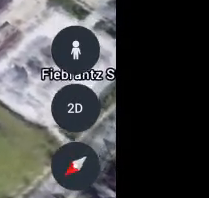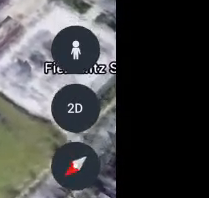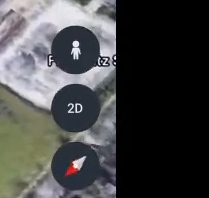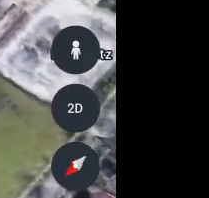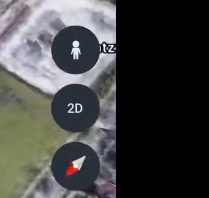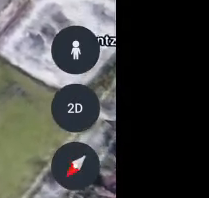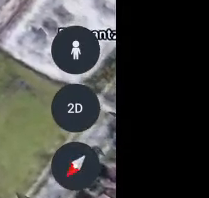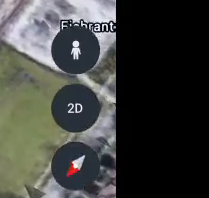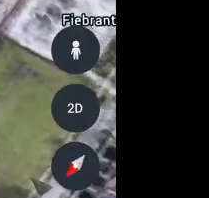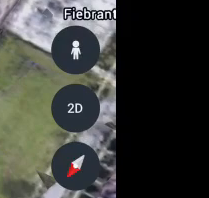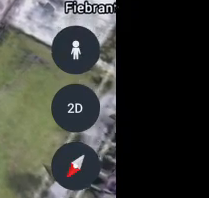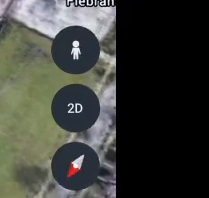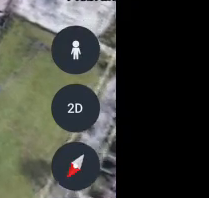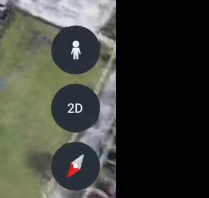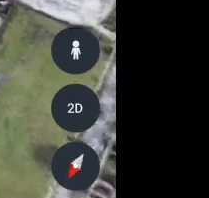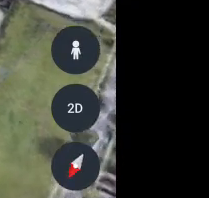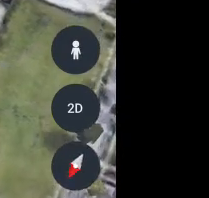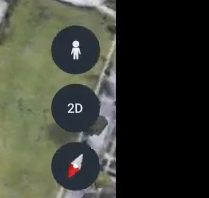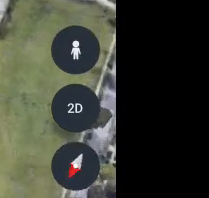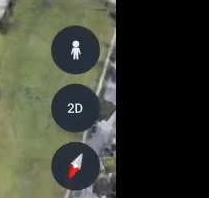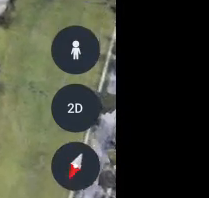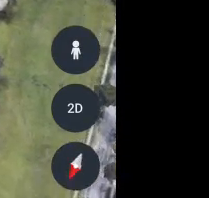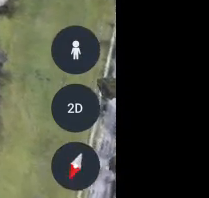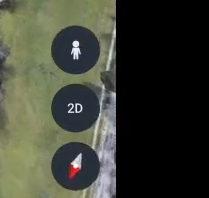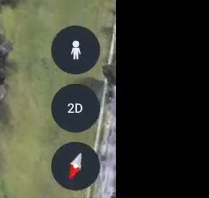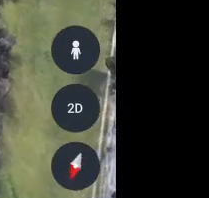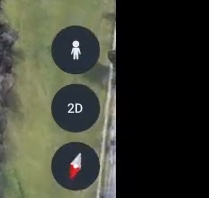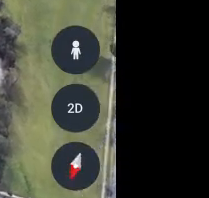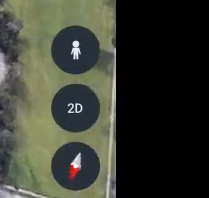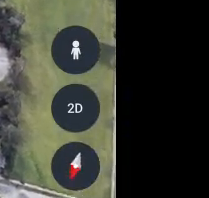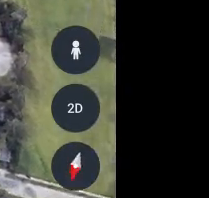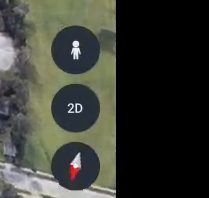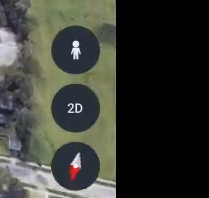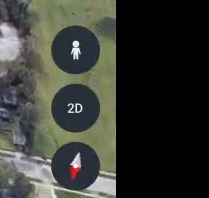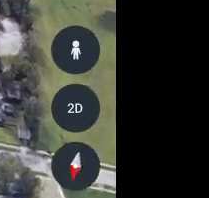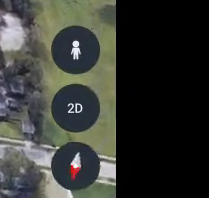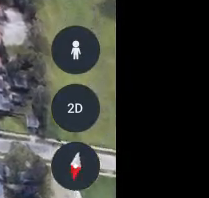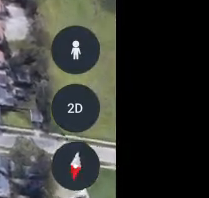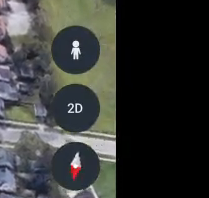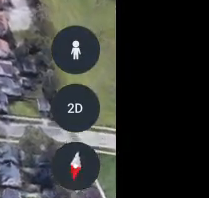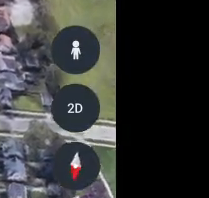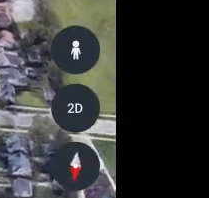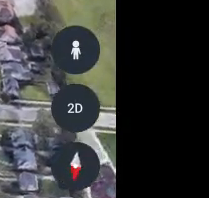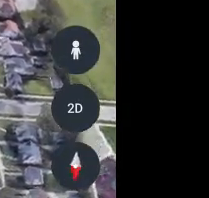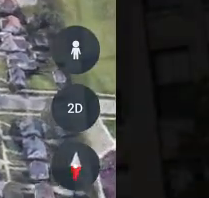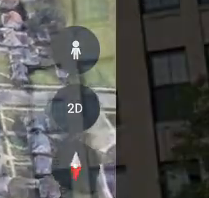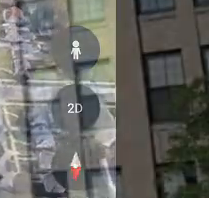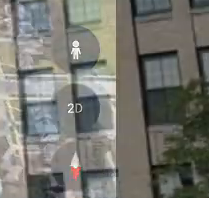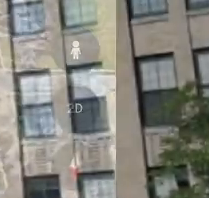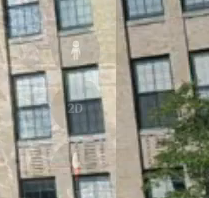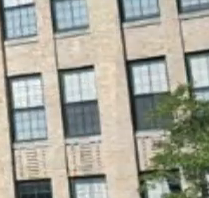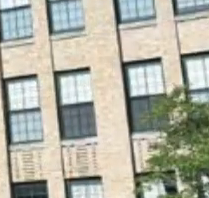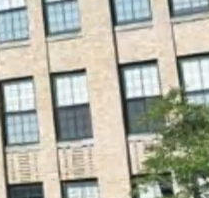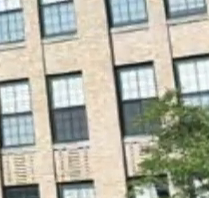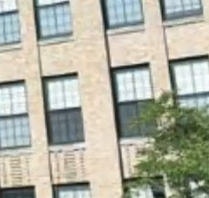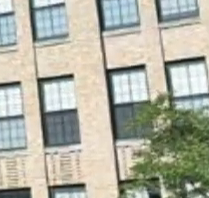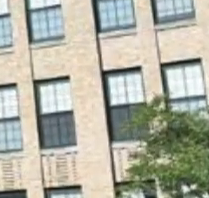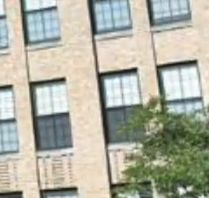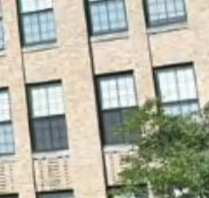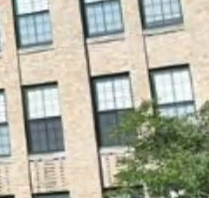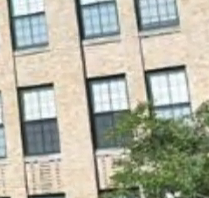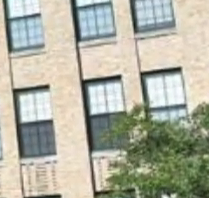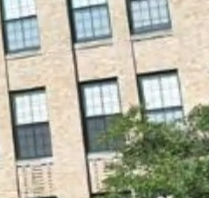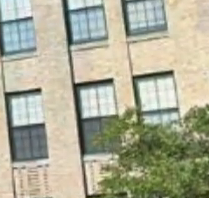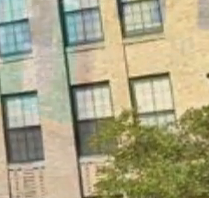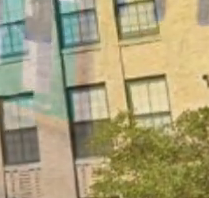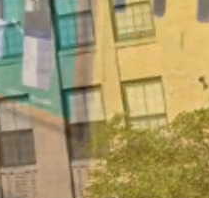for us to disconnect from all intellect and let the rhythm affect. Follow your intuition, free your inner soul and break away from tradition.